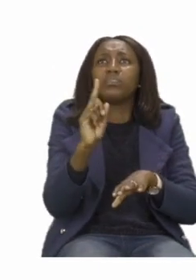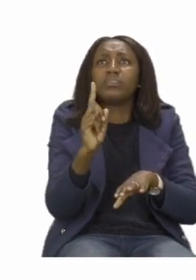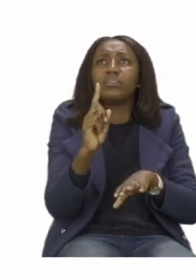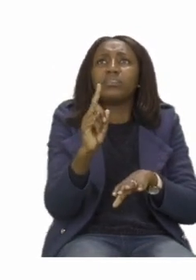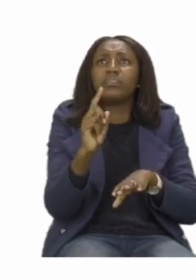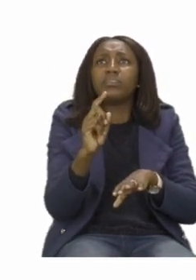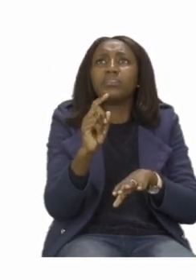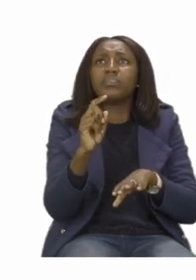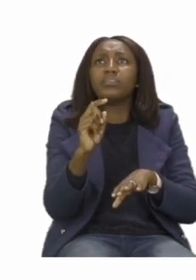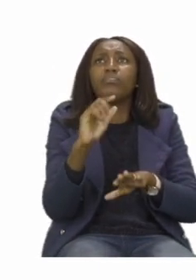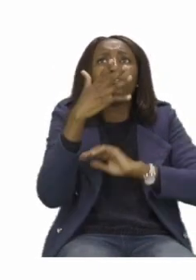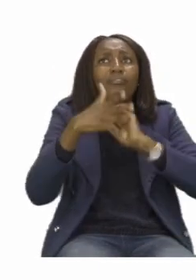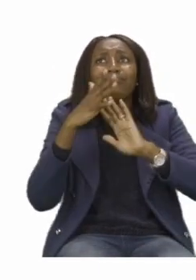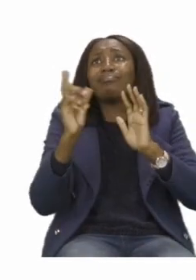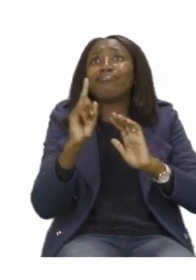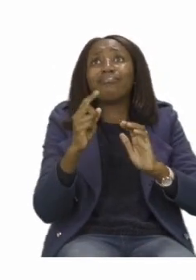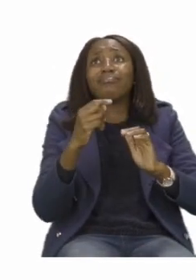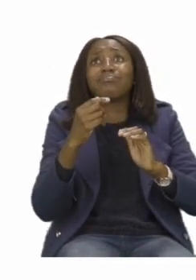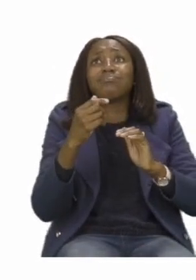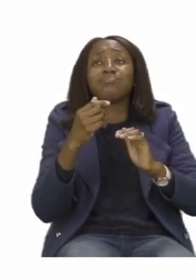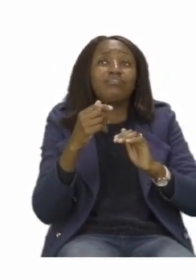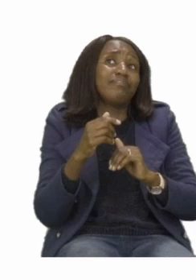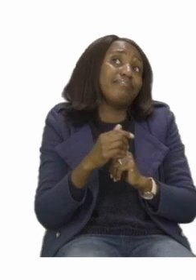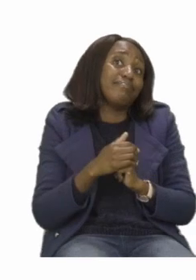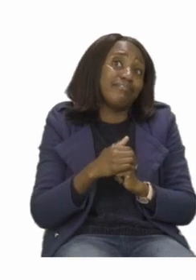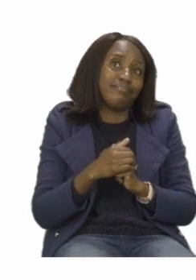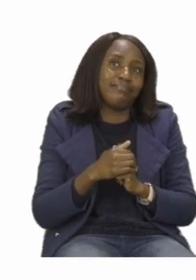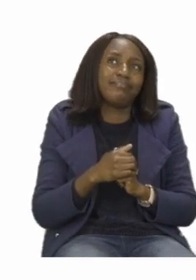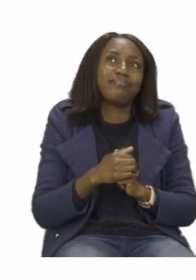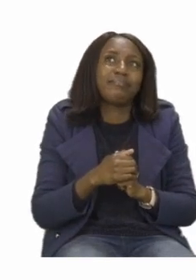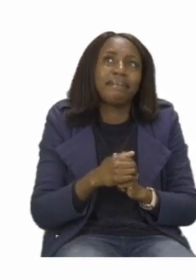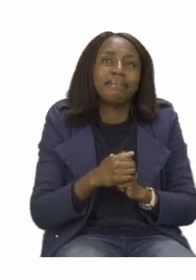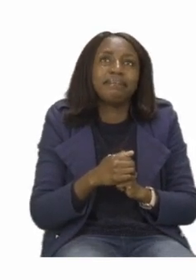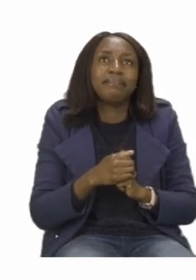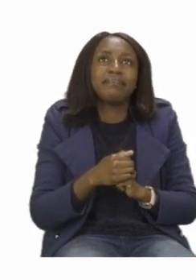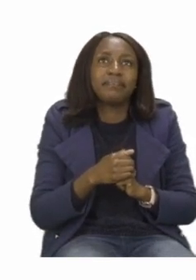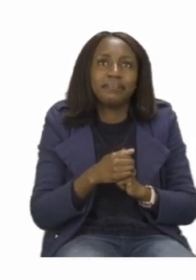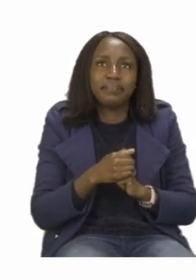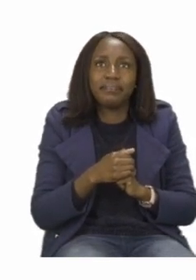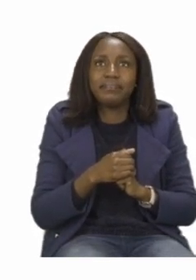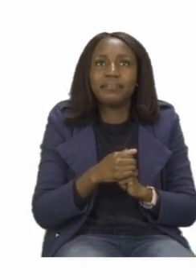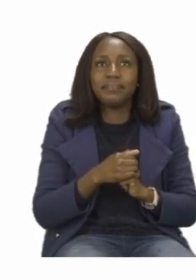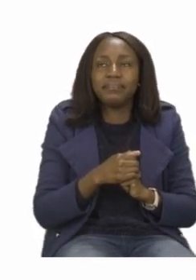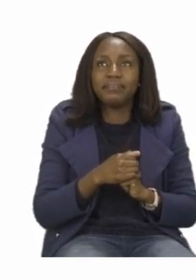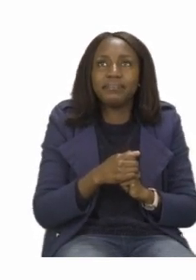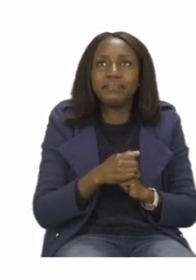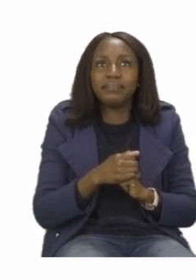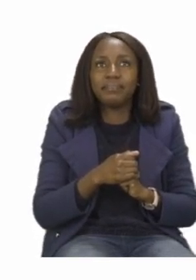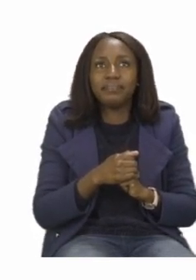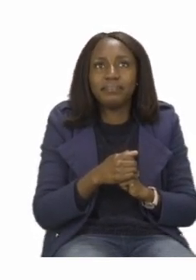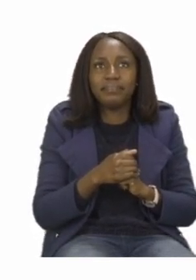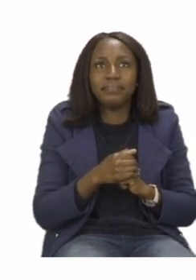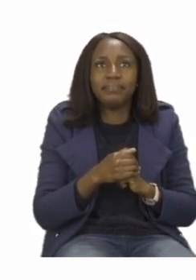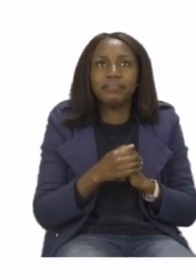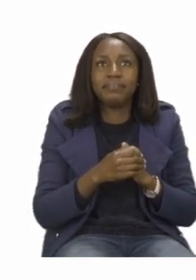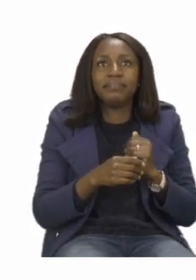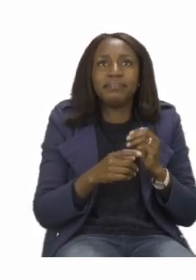Which word must you scream if a stranger wants to grab